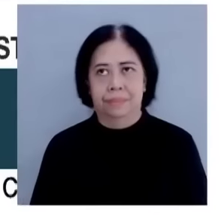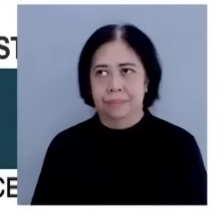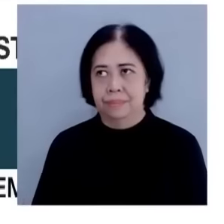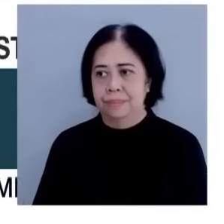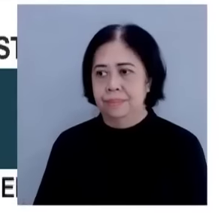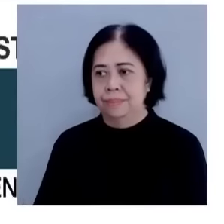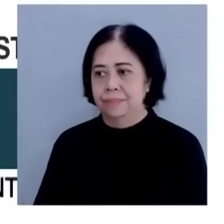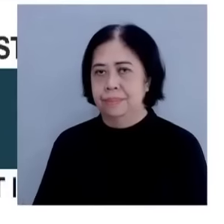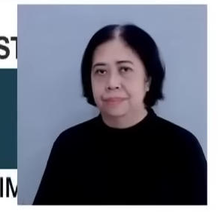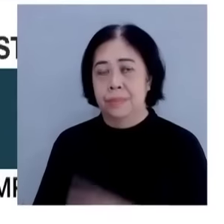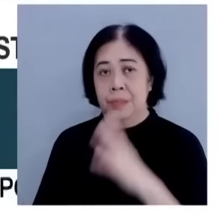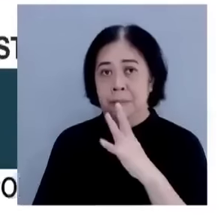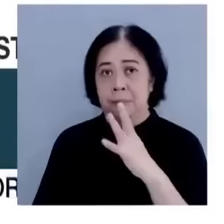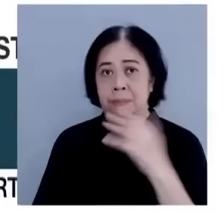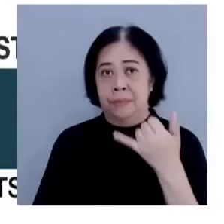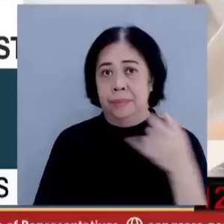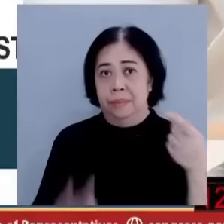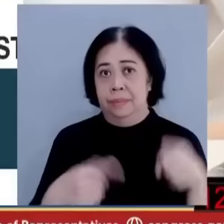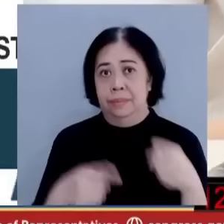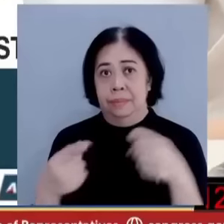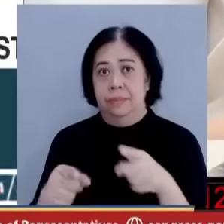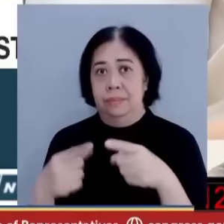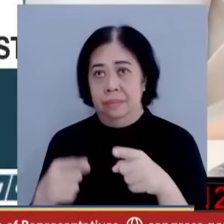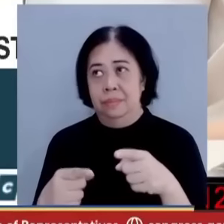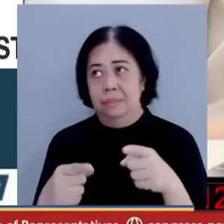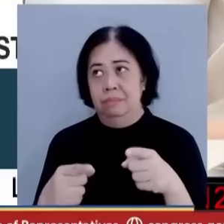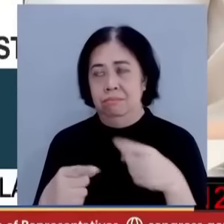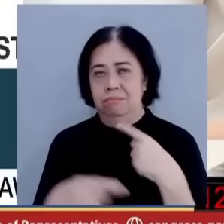Well, the fact that this is happening, it means that